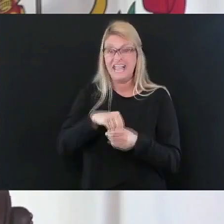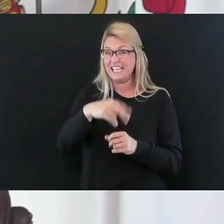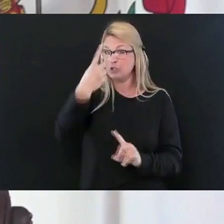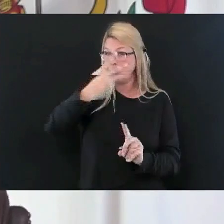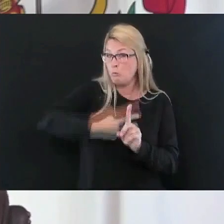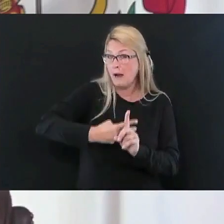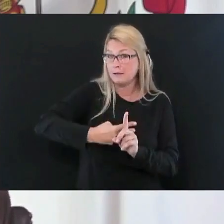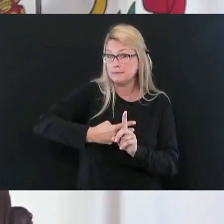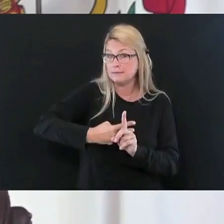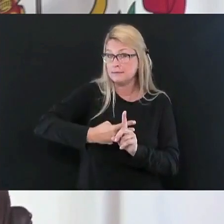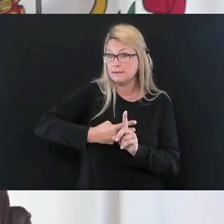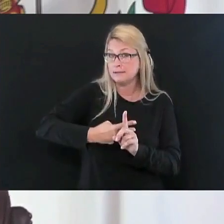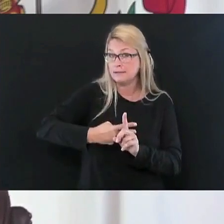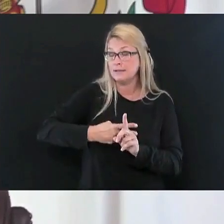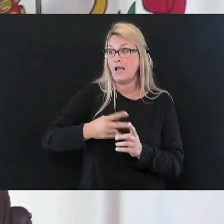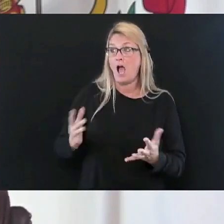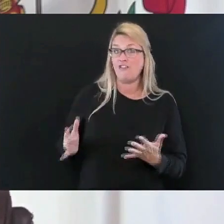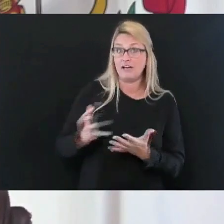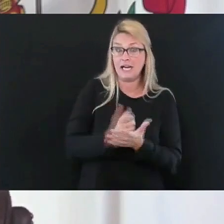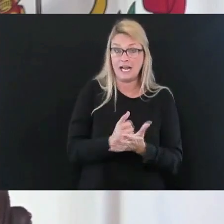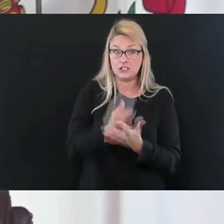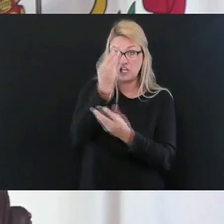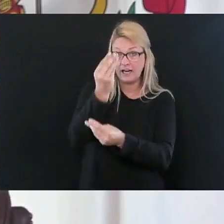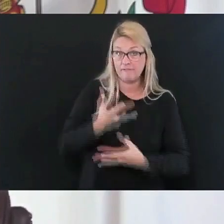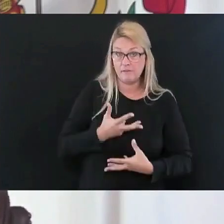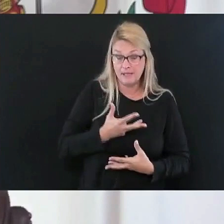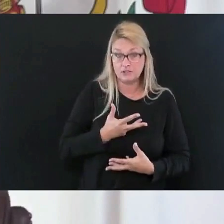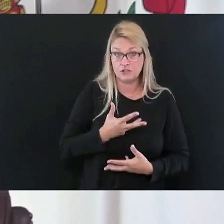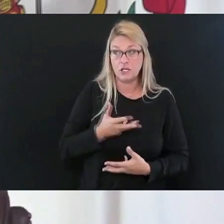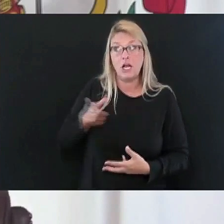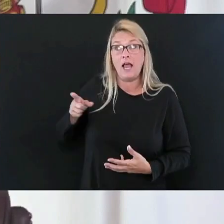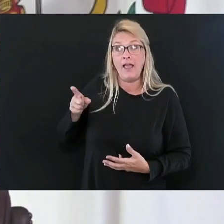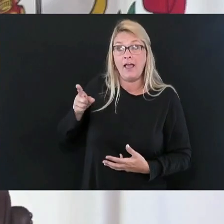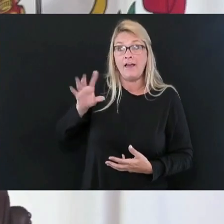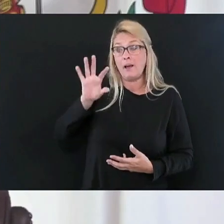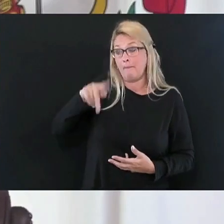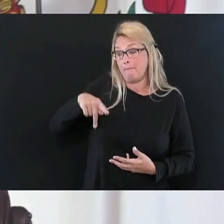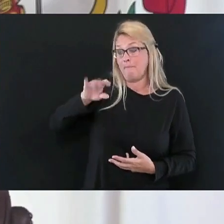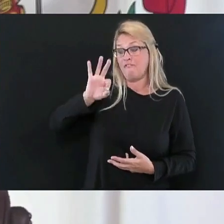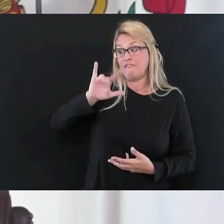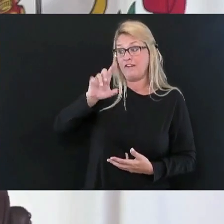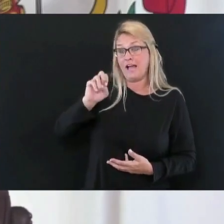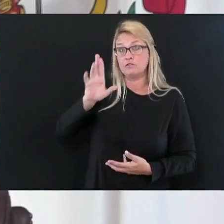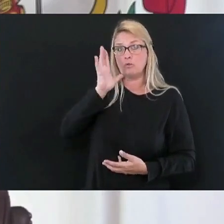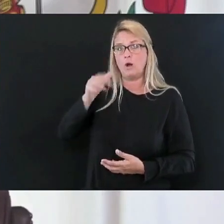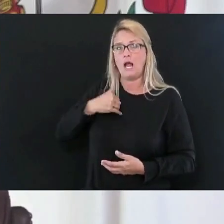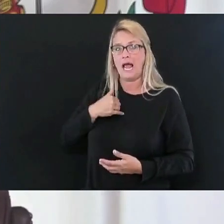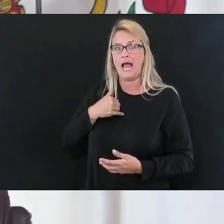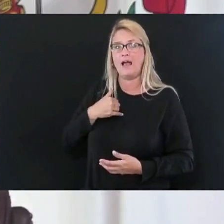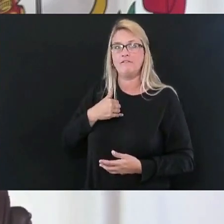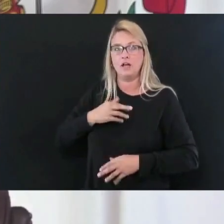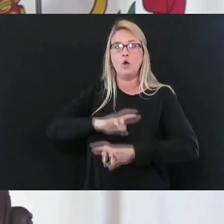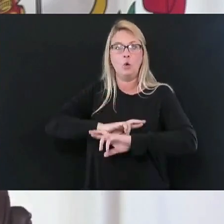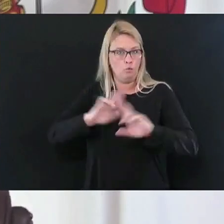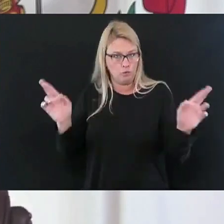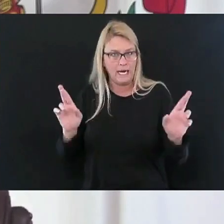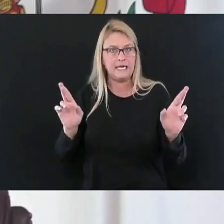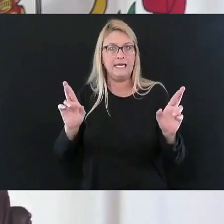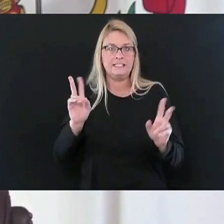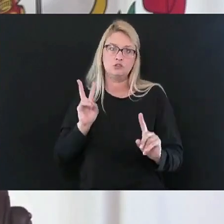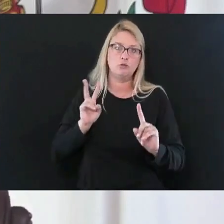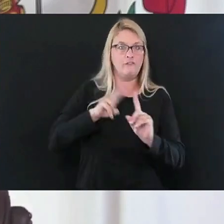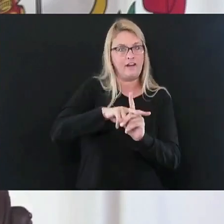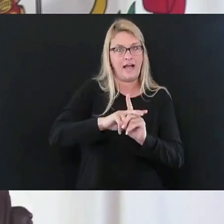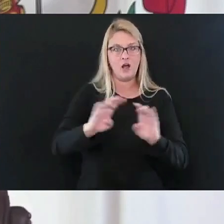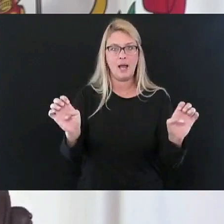period of data, they will have the 3rd week of November, and then they can file for an